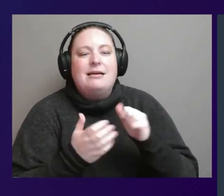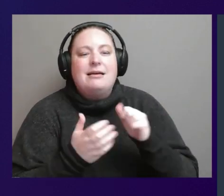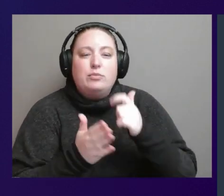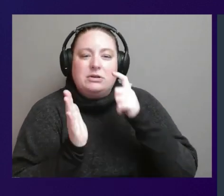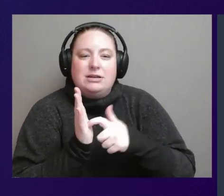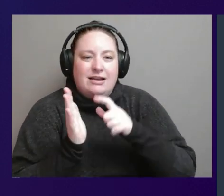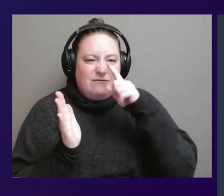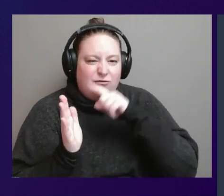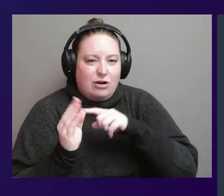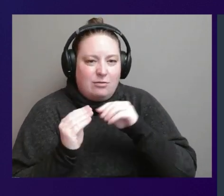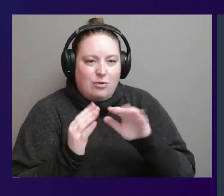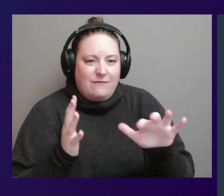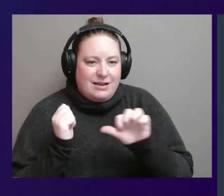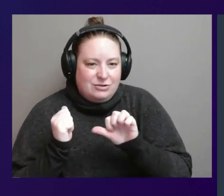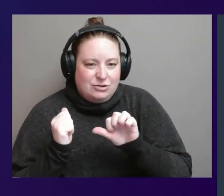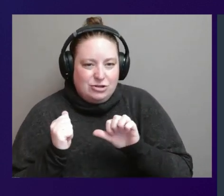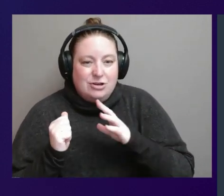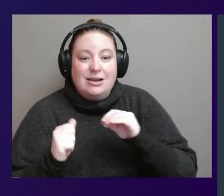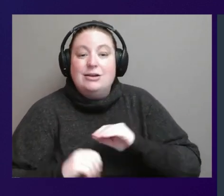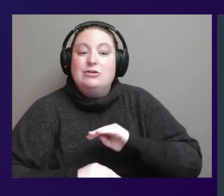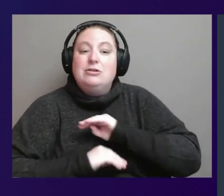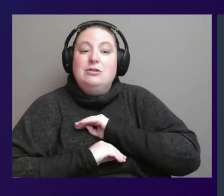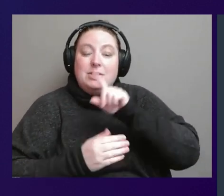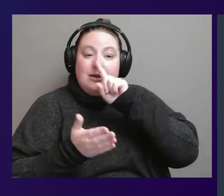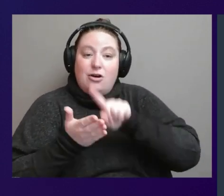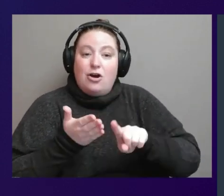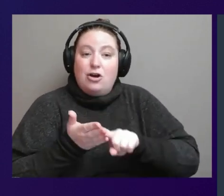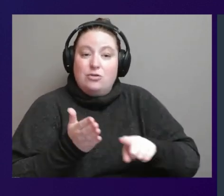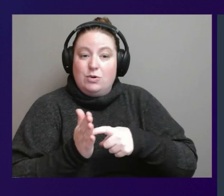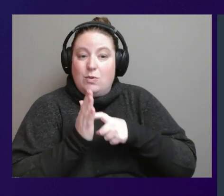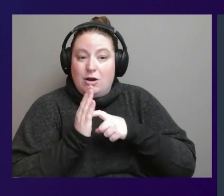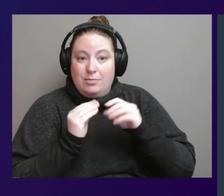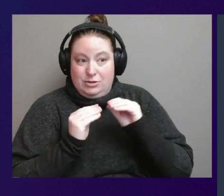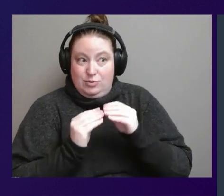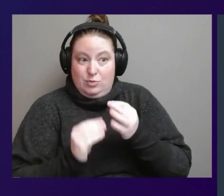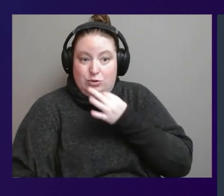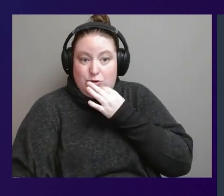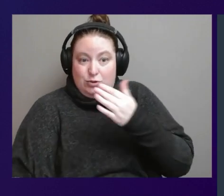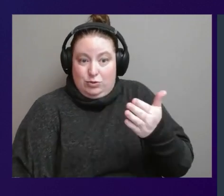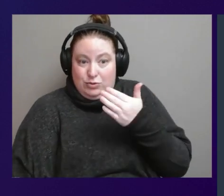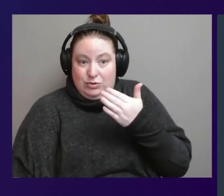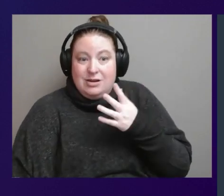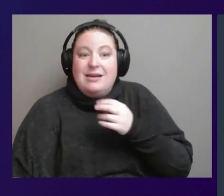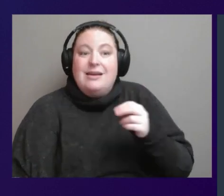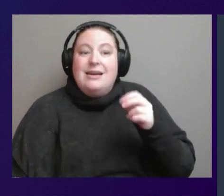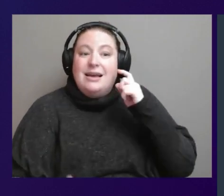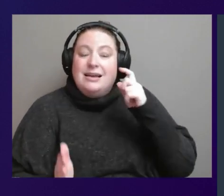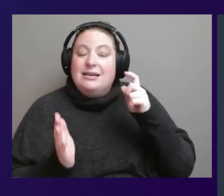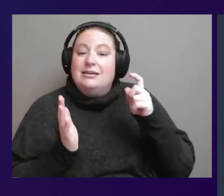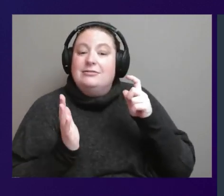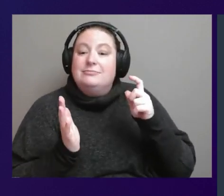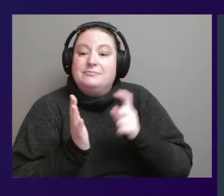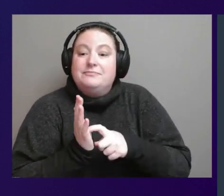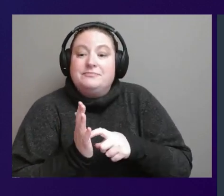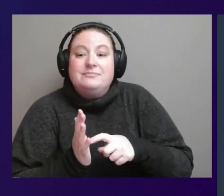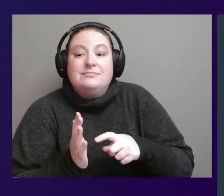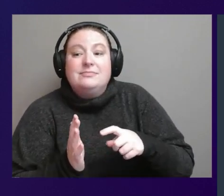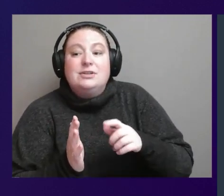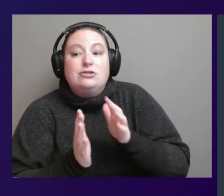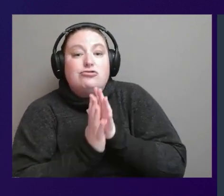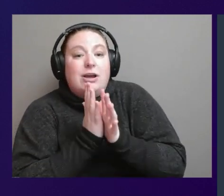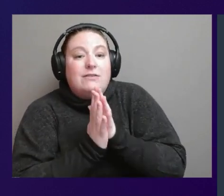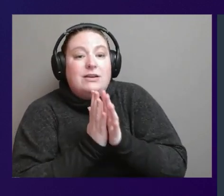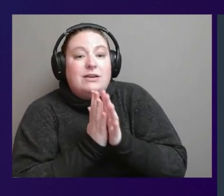meet your audit requirements sooner. You can also analyze your traffic feed and sensor data generated by autonomous vehicles and IoT